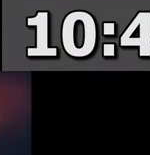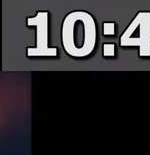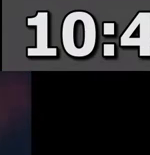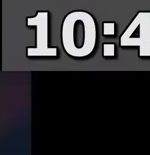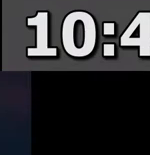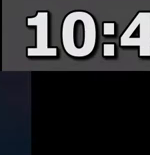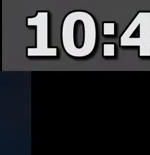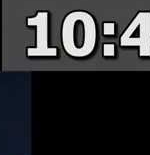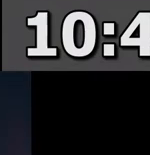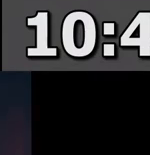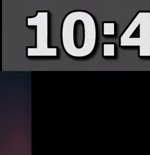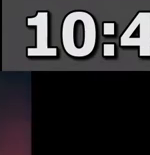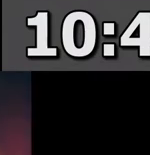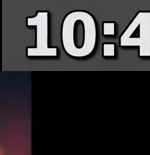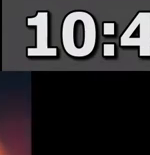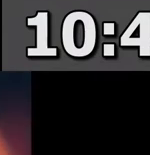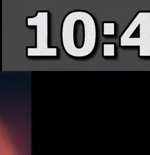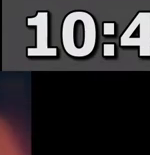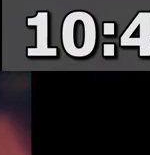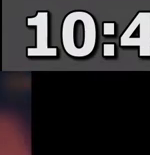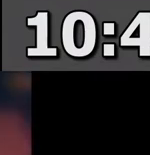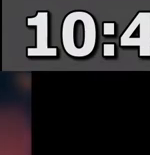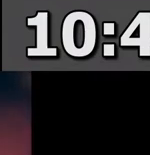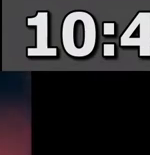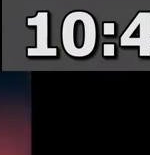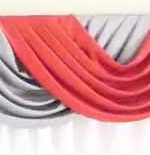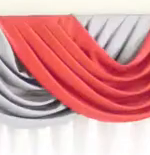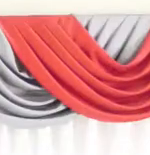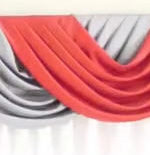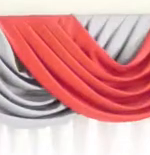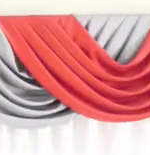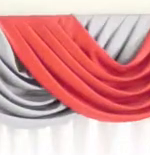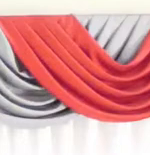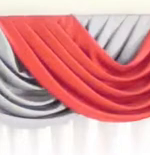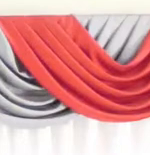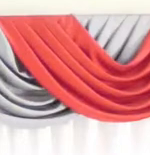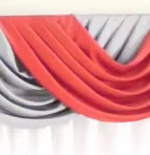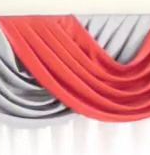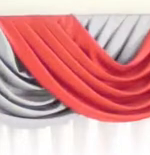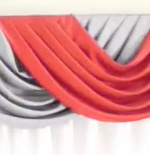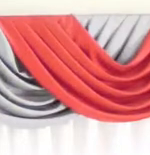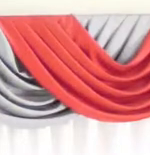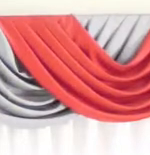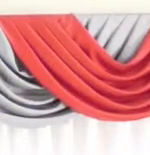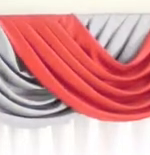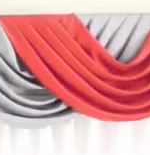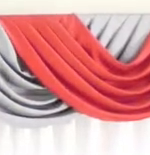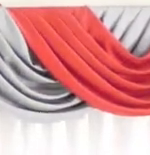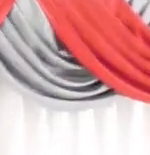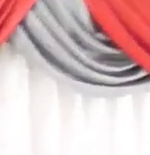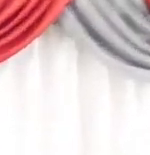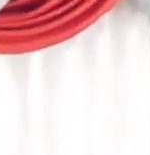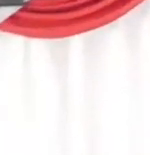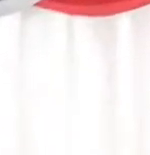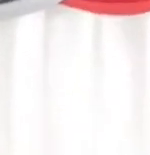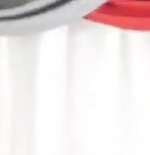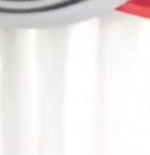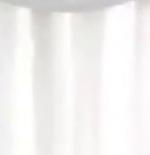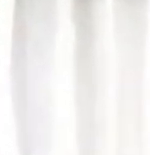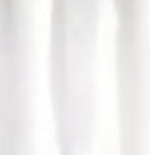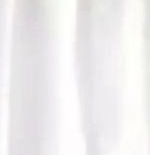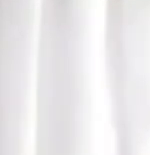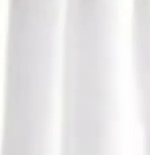Amen. Amen. Amen, church. Thank you so much to our young people and for the time,